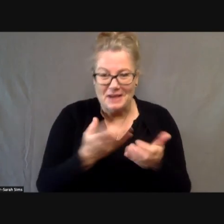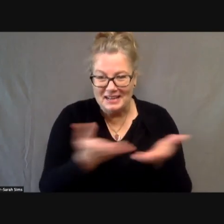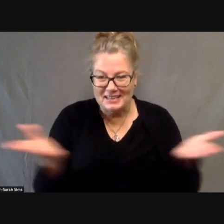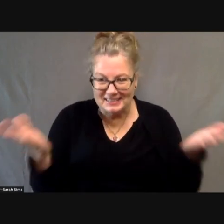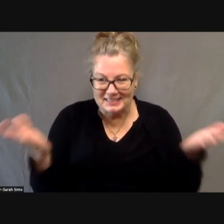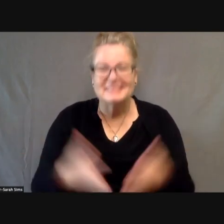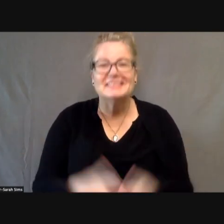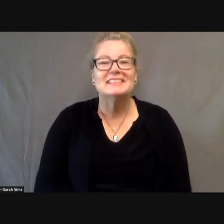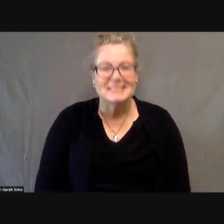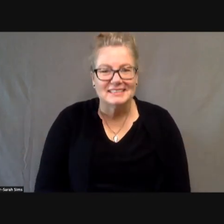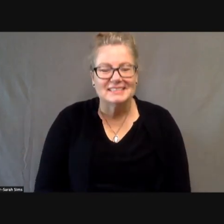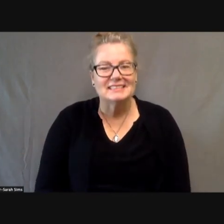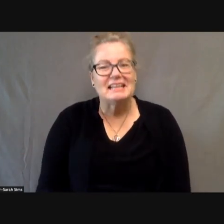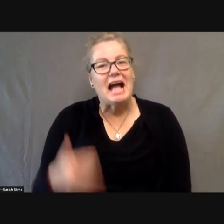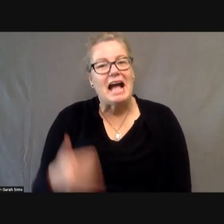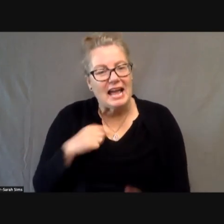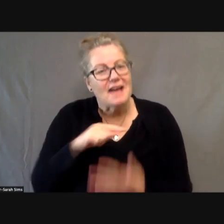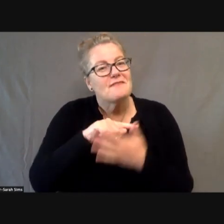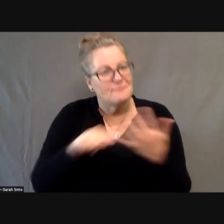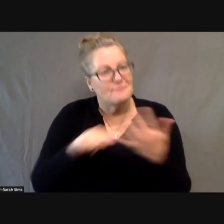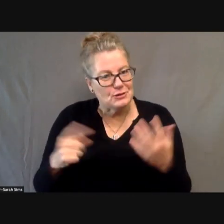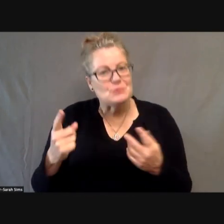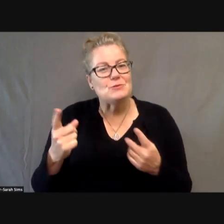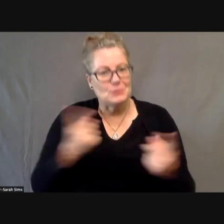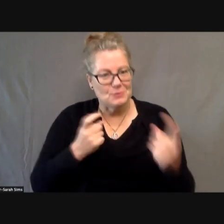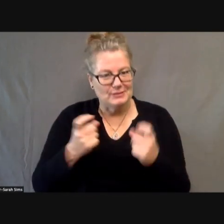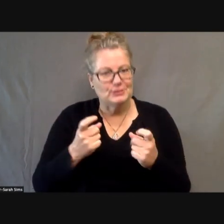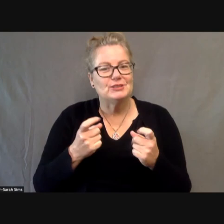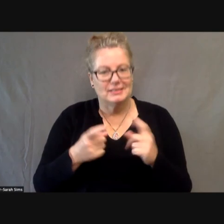I do have some questions from the audience.